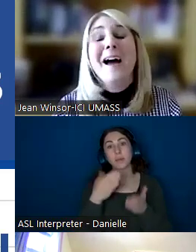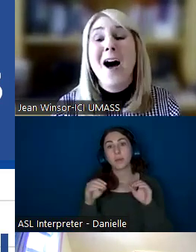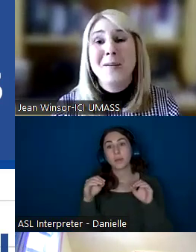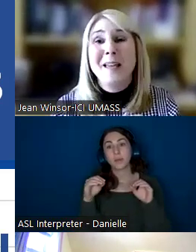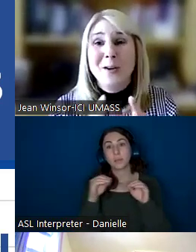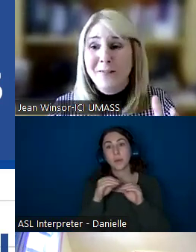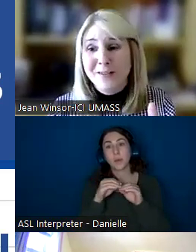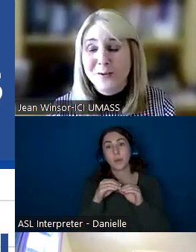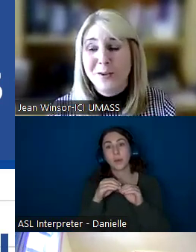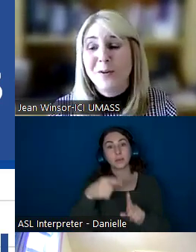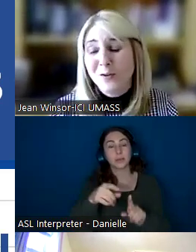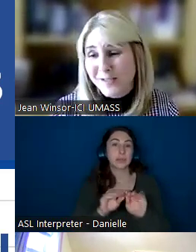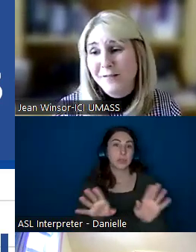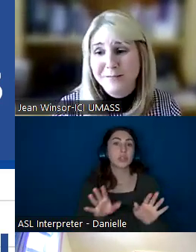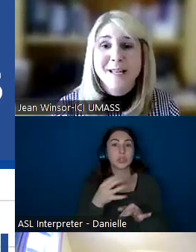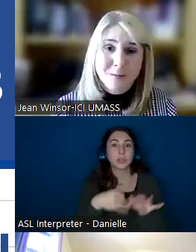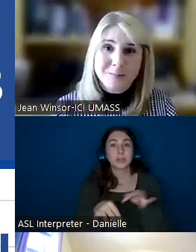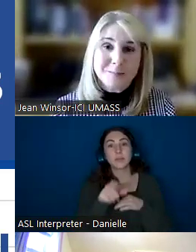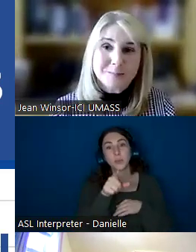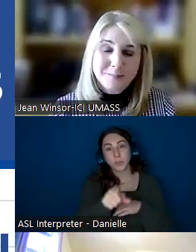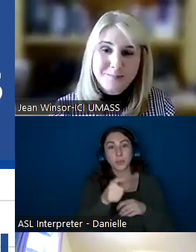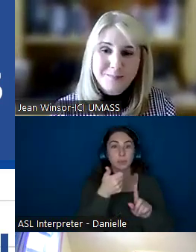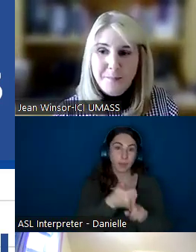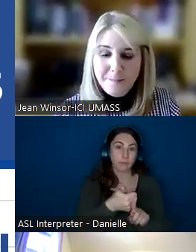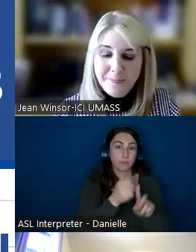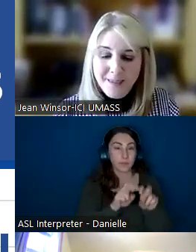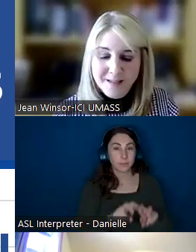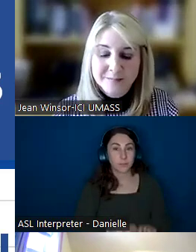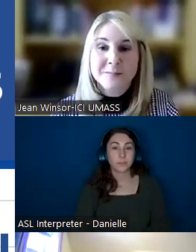way than you having to sort through it yourself. So.